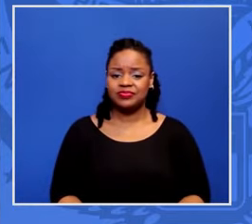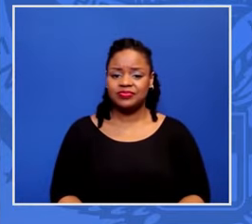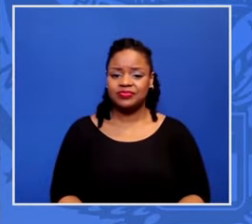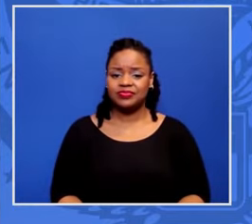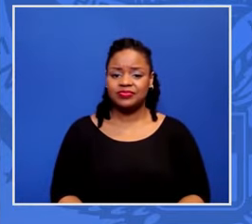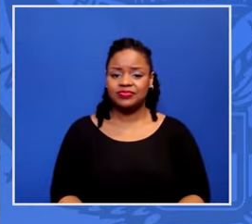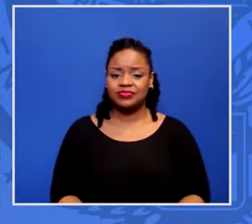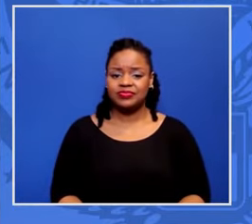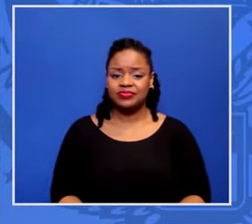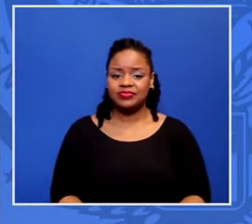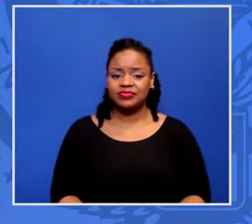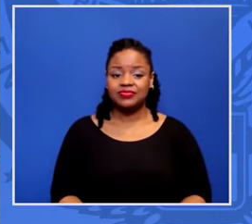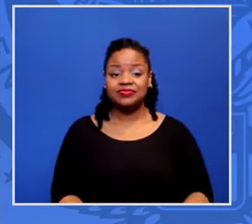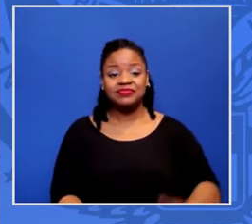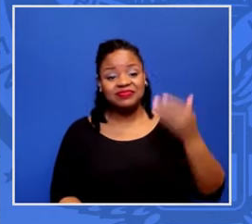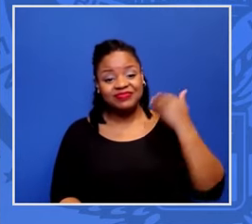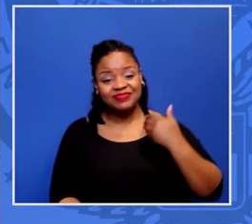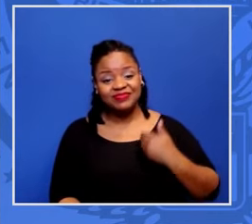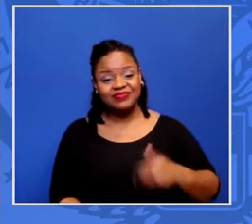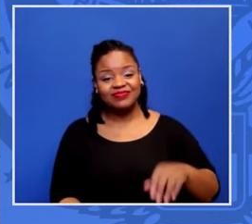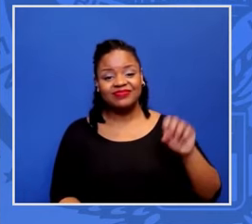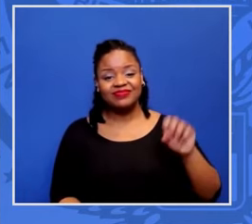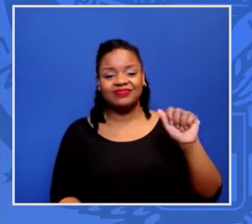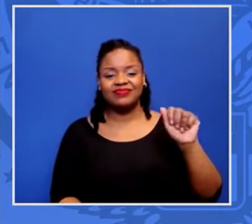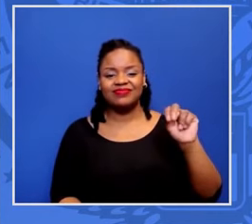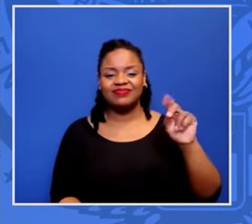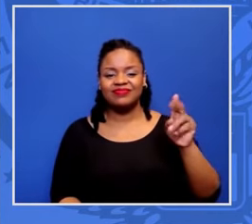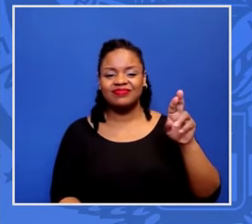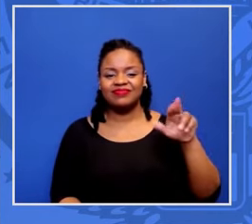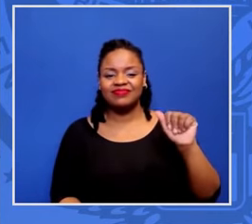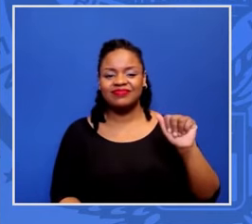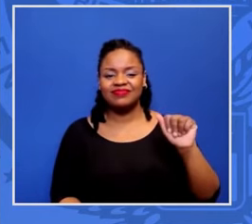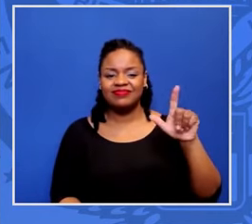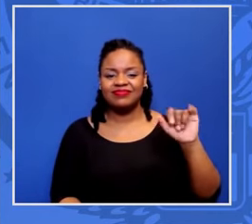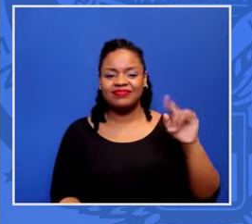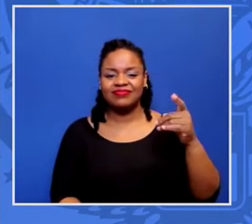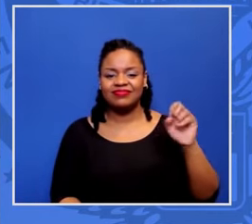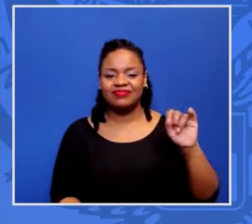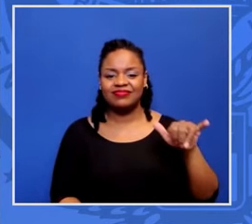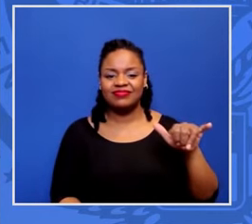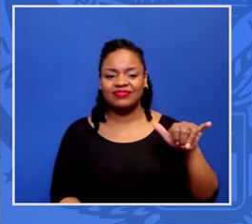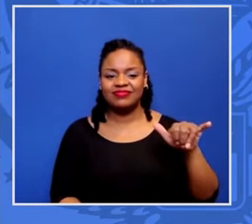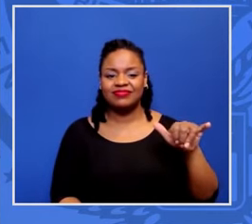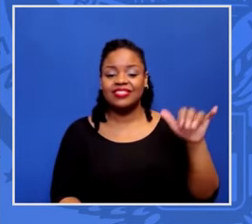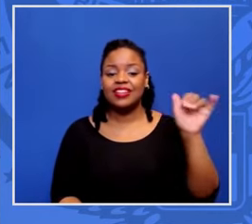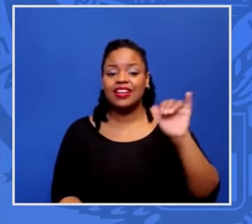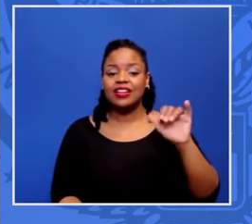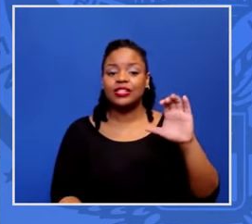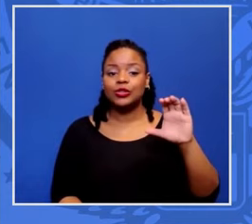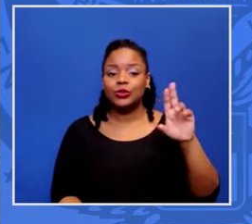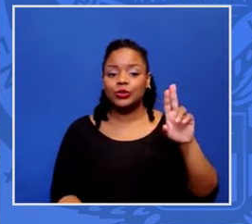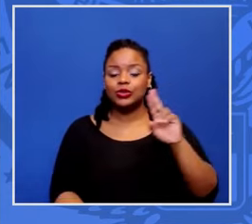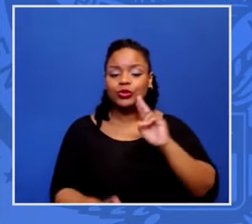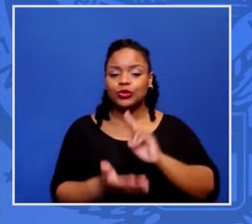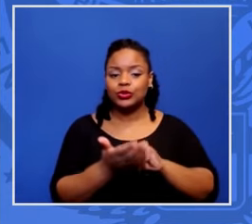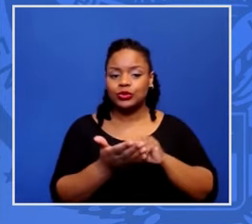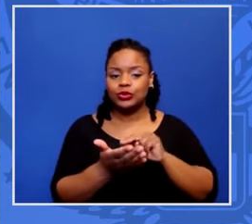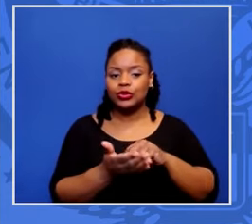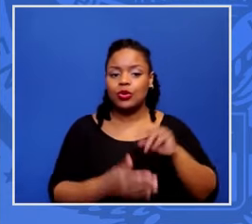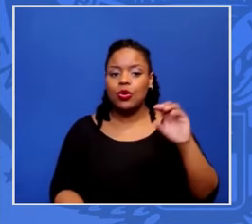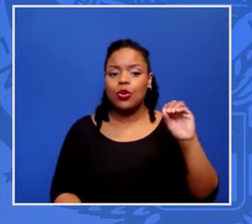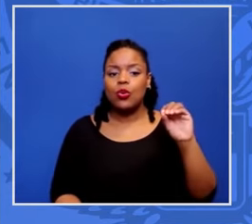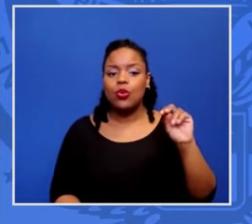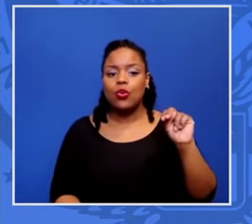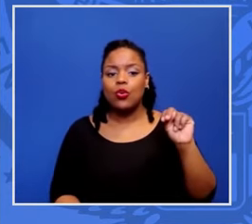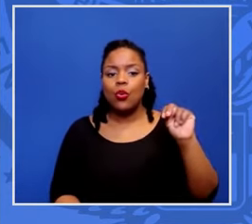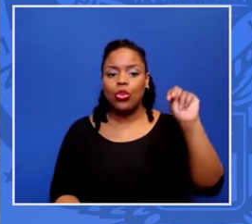I'm Sandra Lindsay, an ICU nurse at Northwell Health in New York, and the first American to officially get